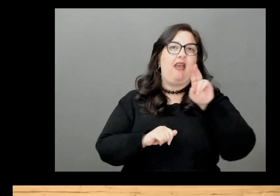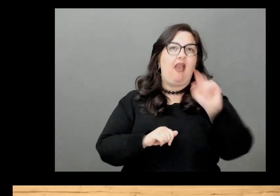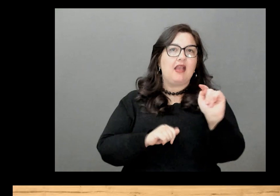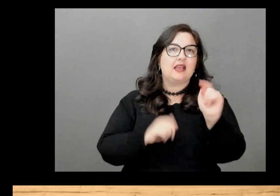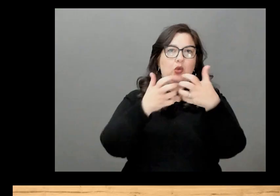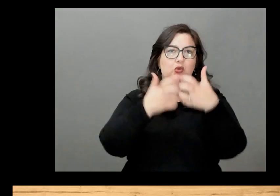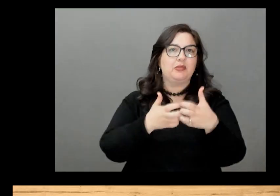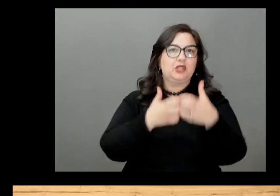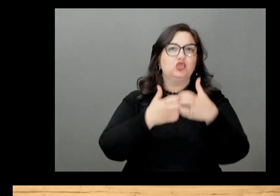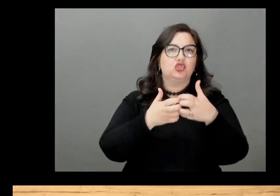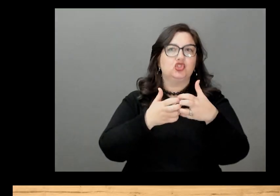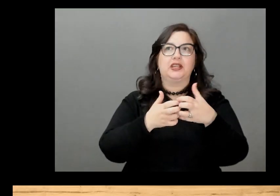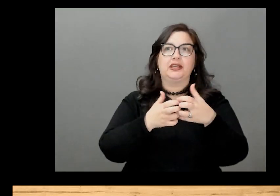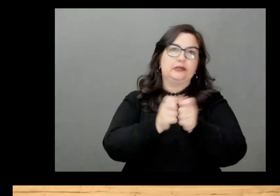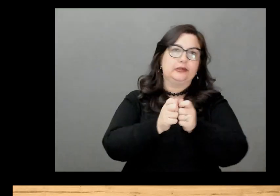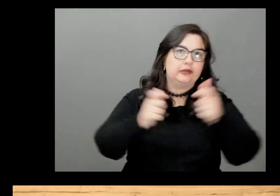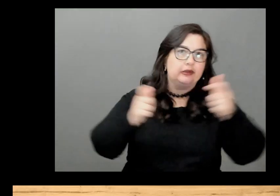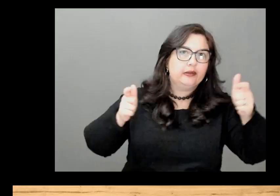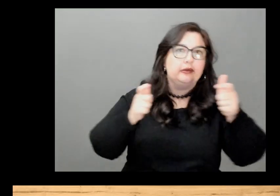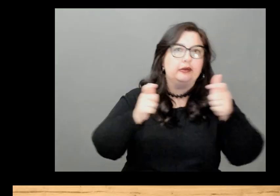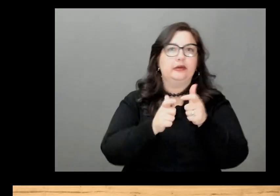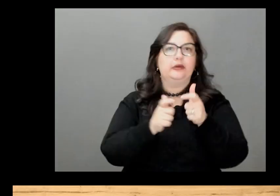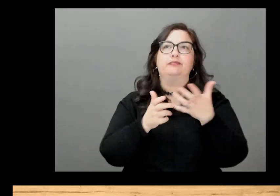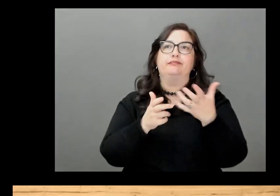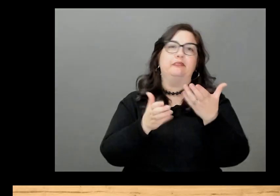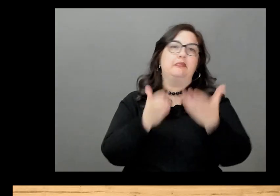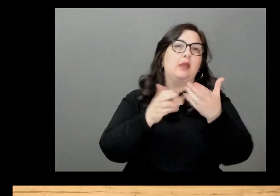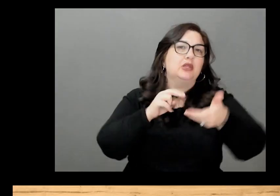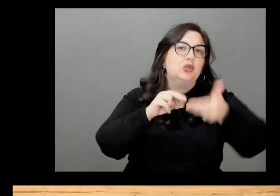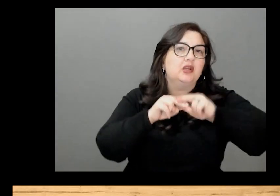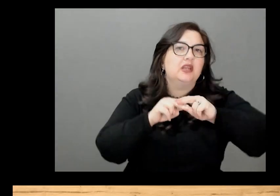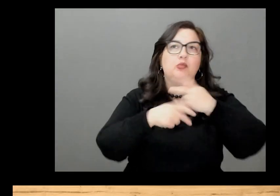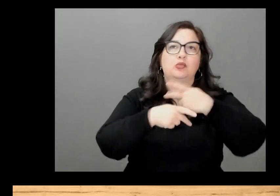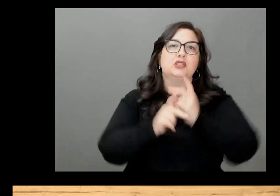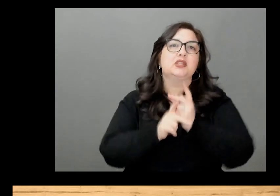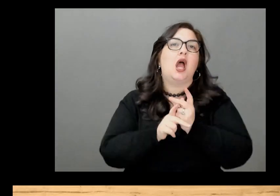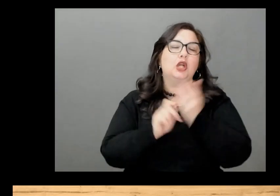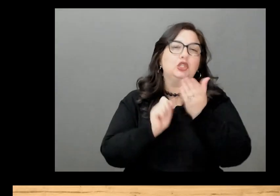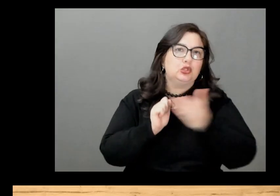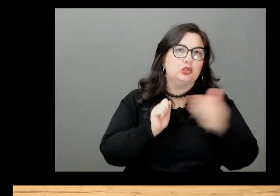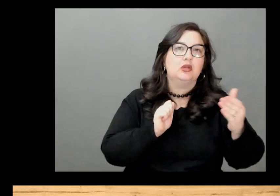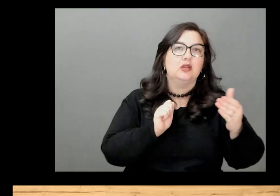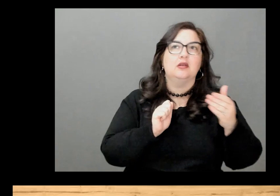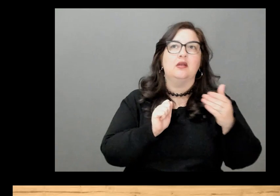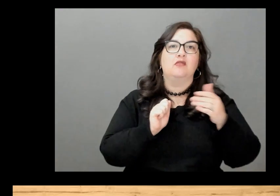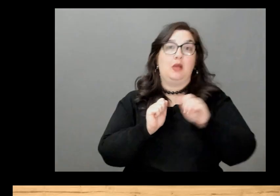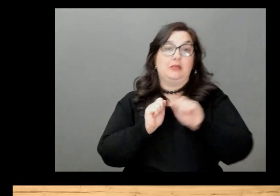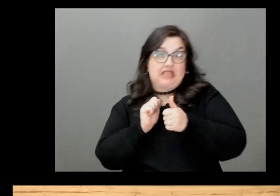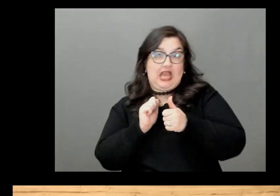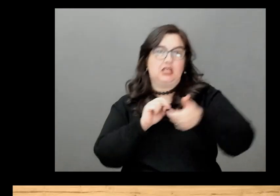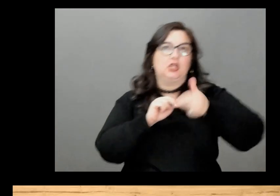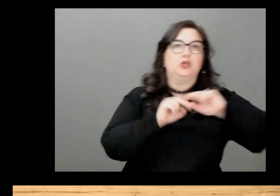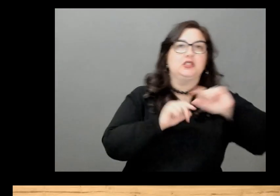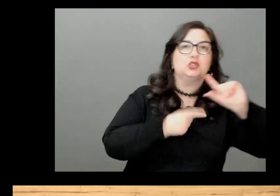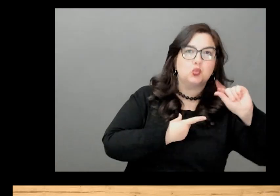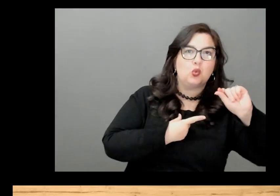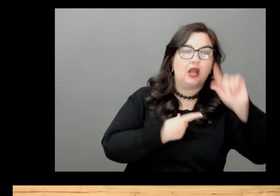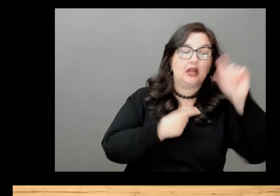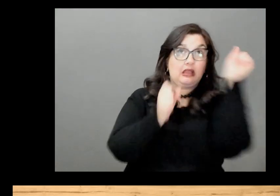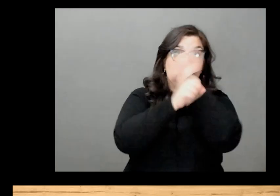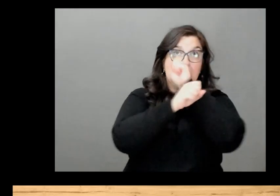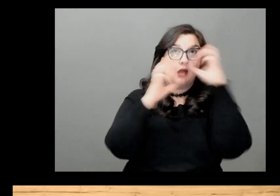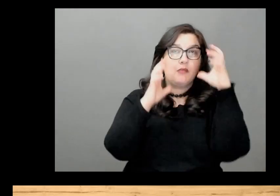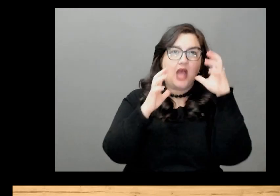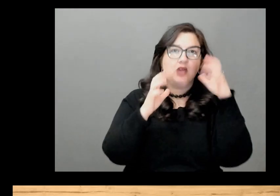your floor, you increase the number of production units from 10 to 20. I could imagine that you would